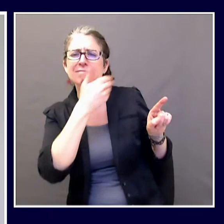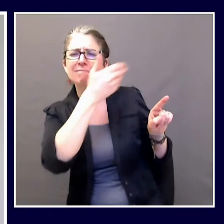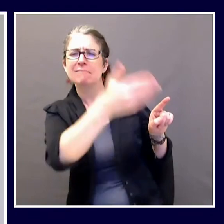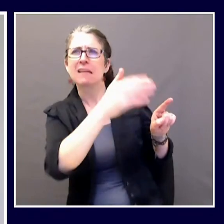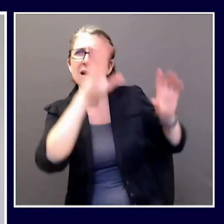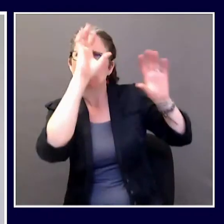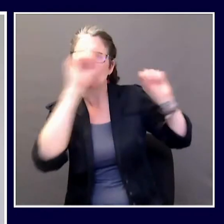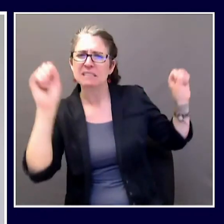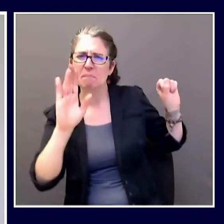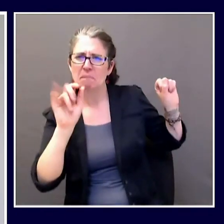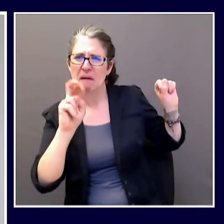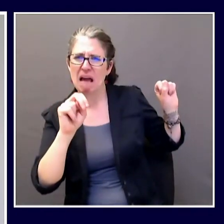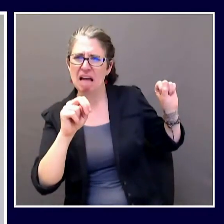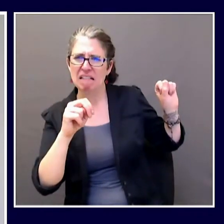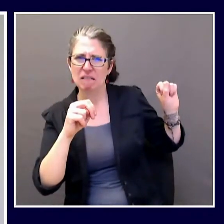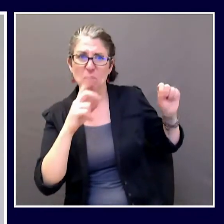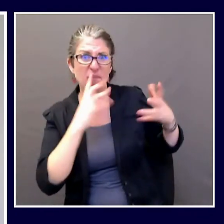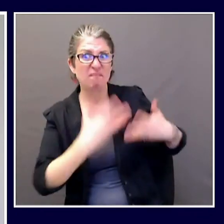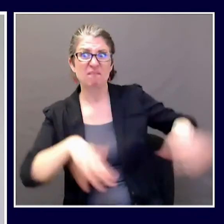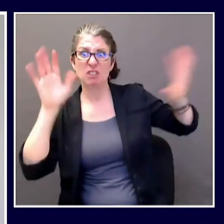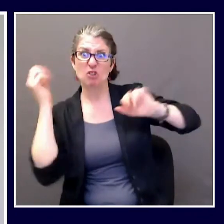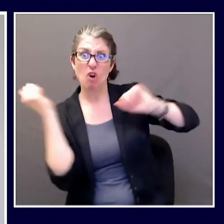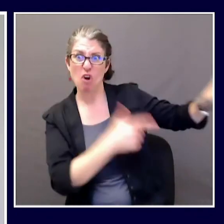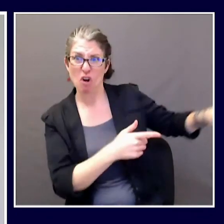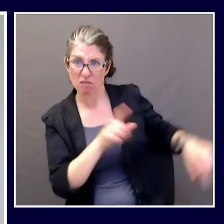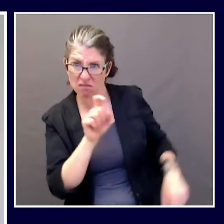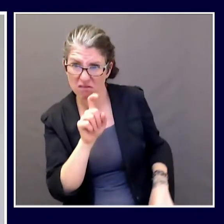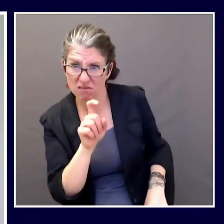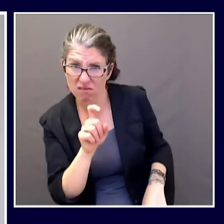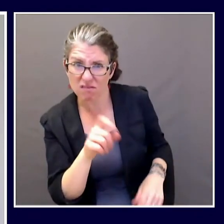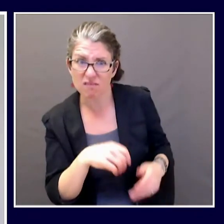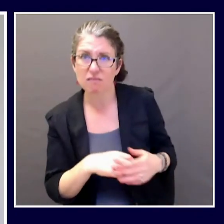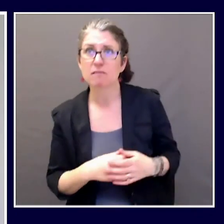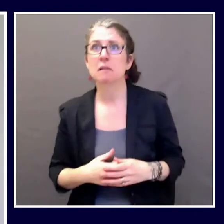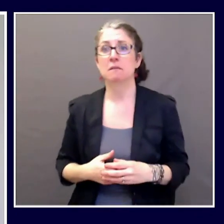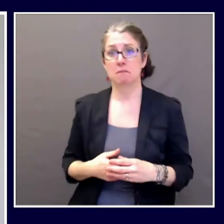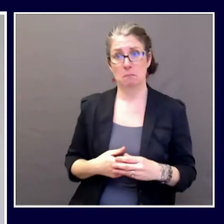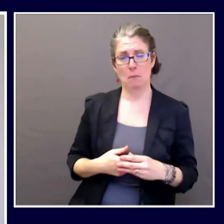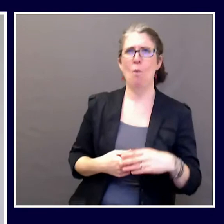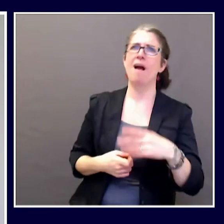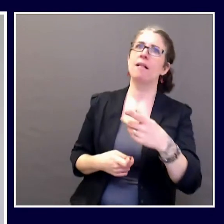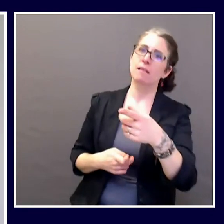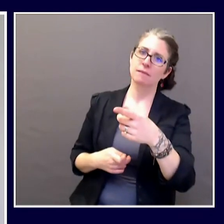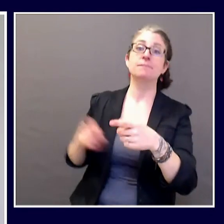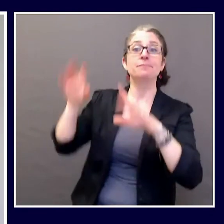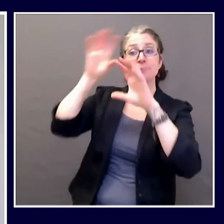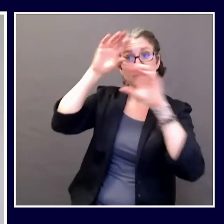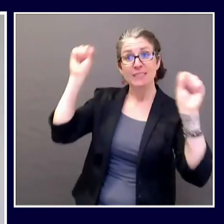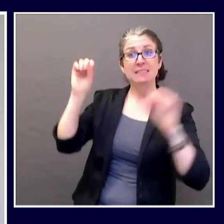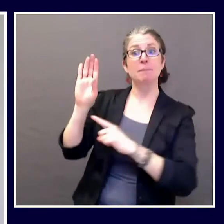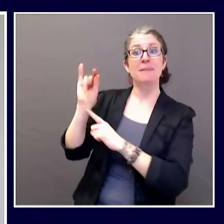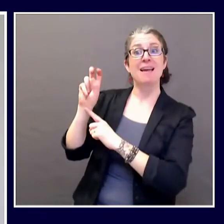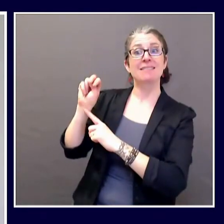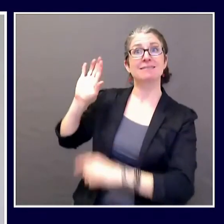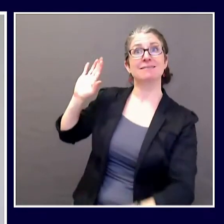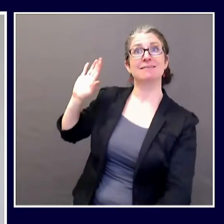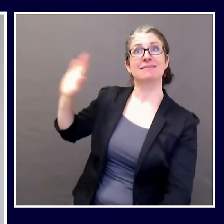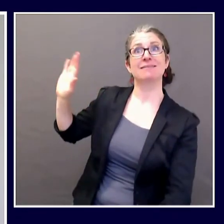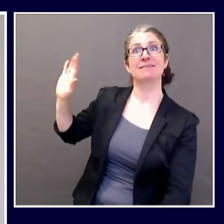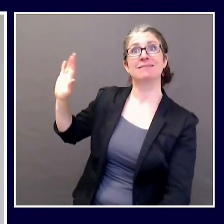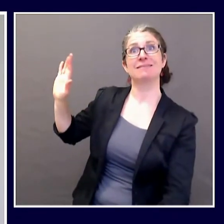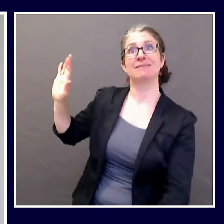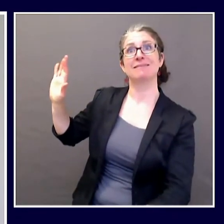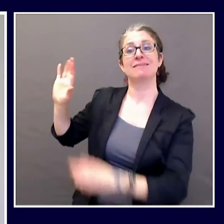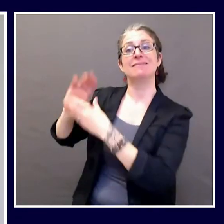Maine? Well, you know, what President Biden indicated, and I think what he and the White House were careful to indicate, was that there would be